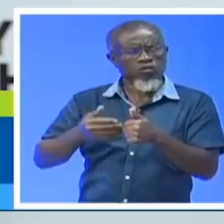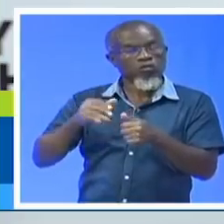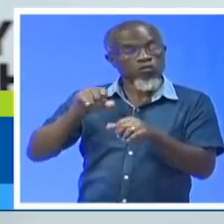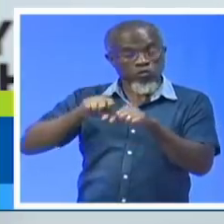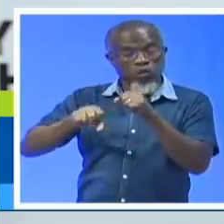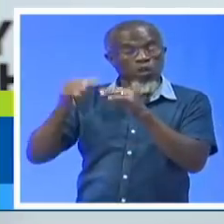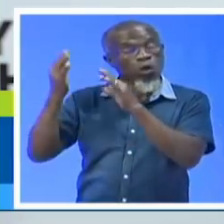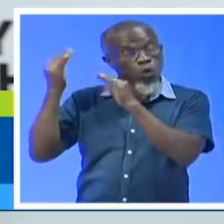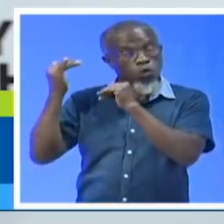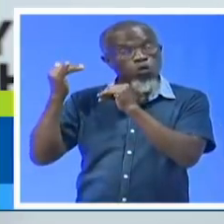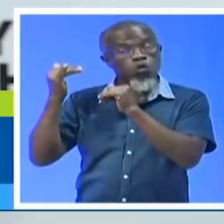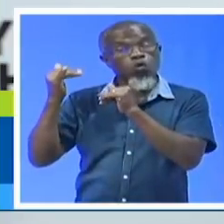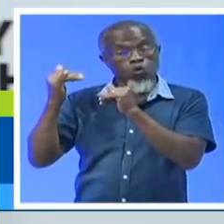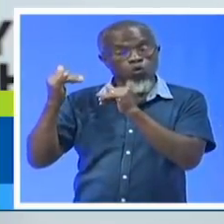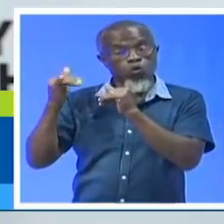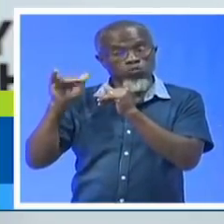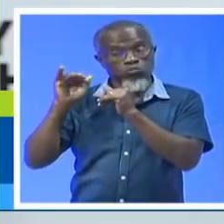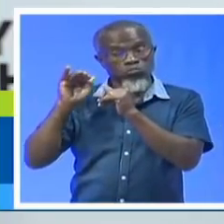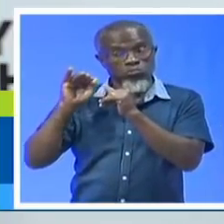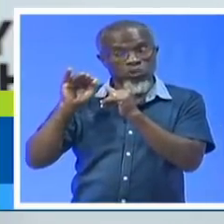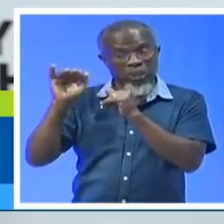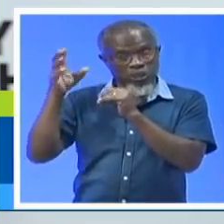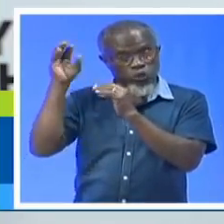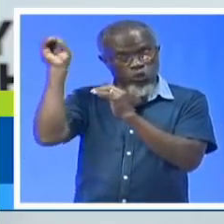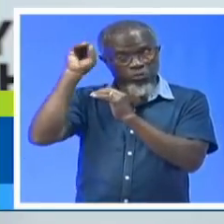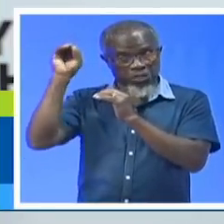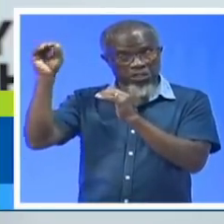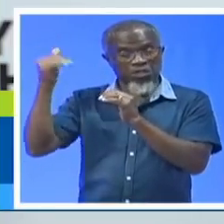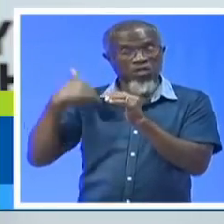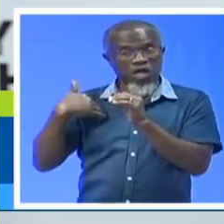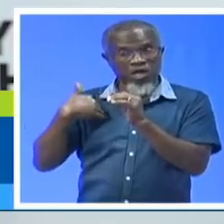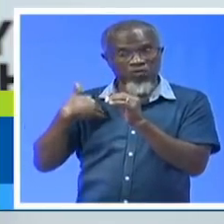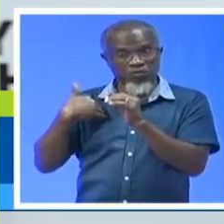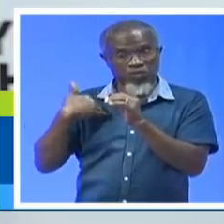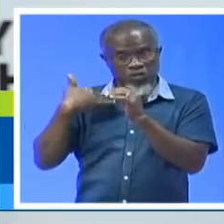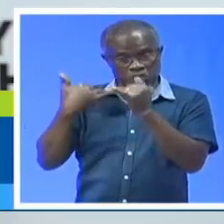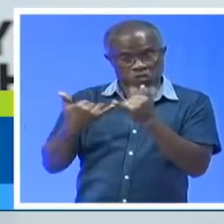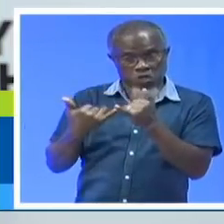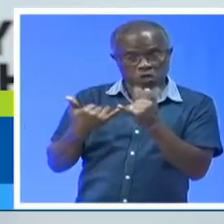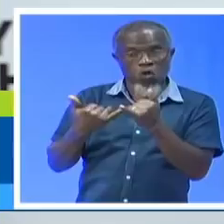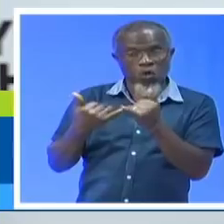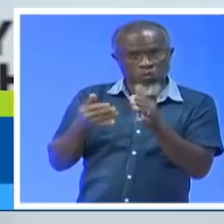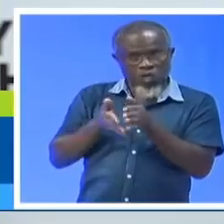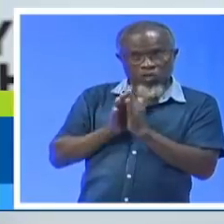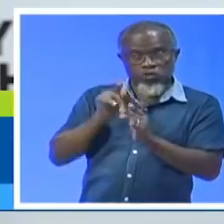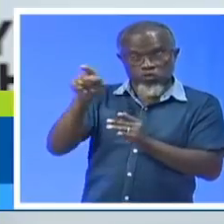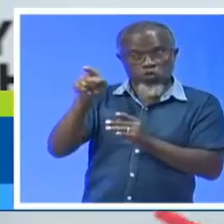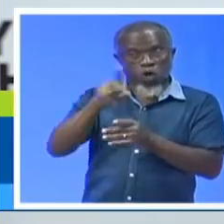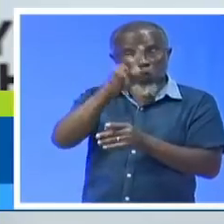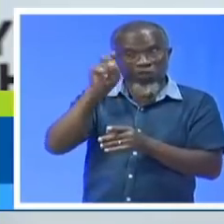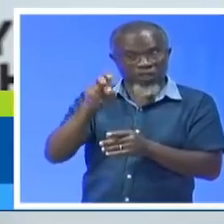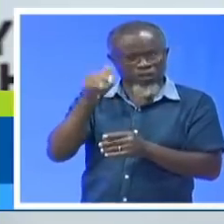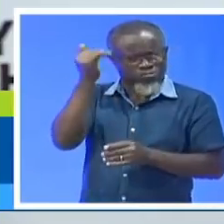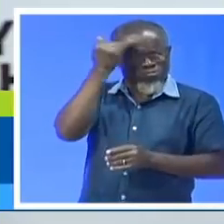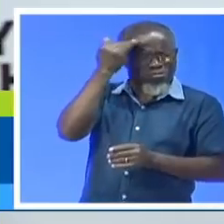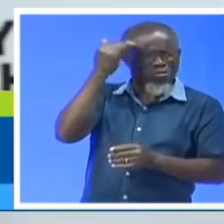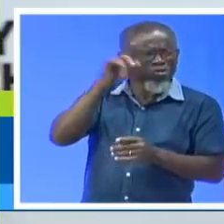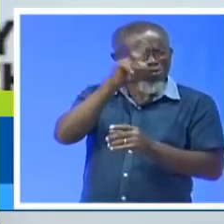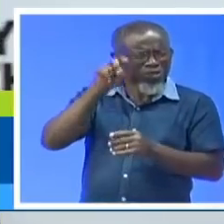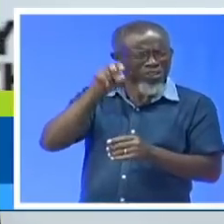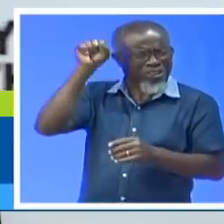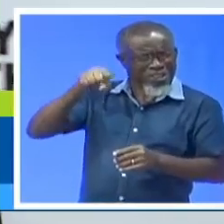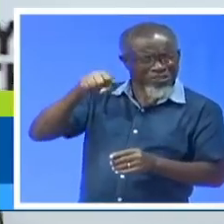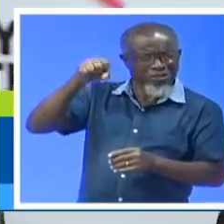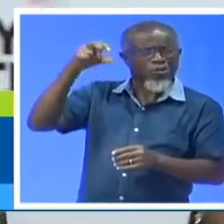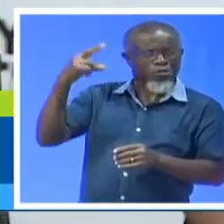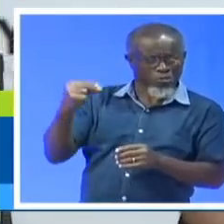corrects the impression that you may have had. And Prior, I'm going to ask you a question now. And you know what the question is, yes or no? Have